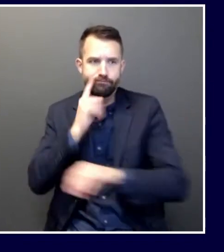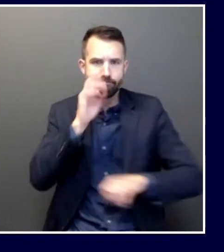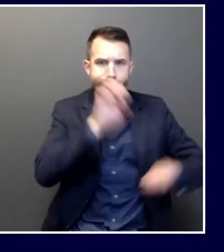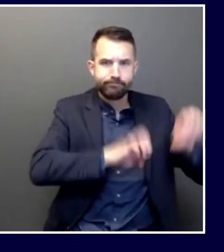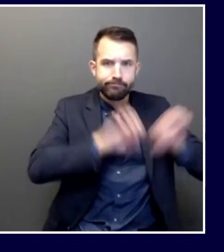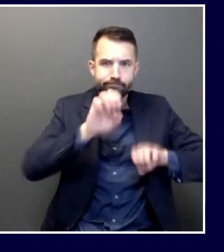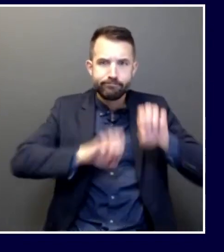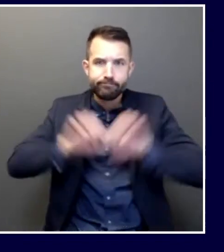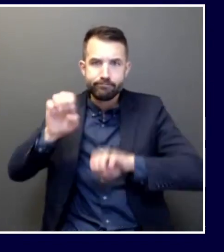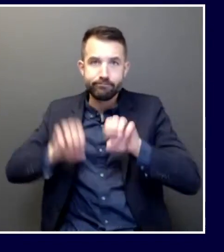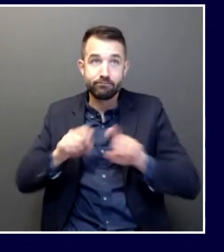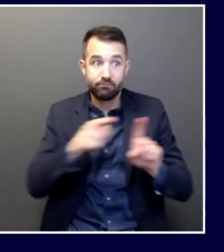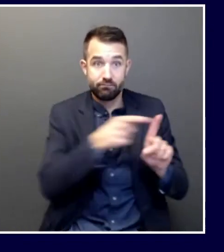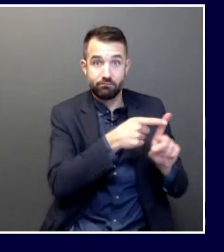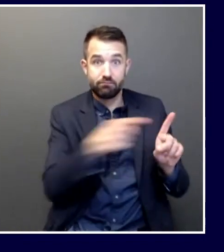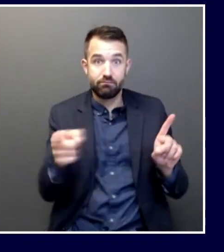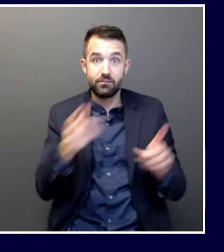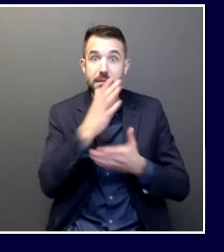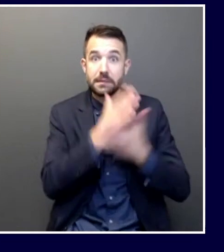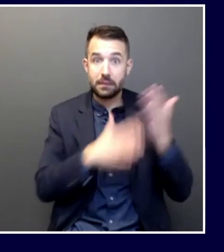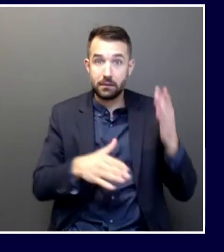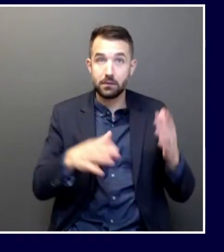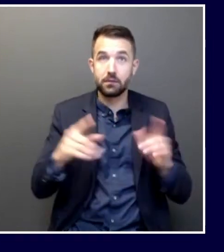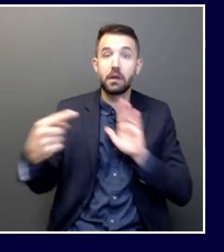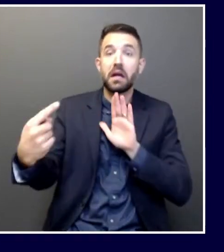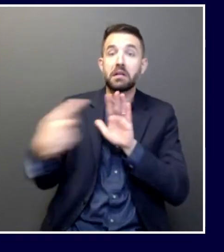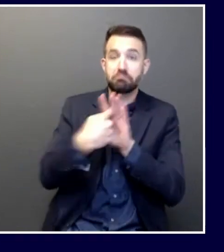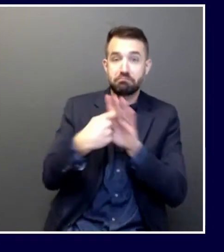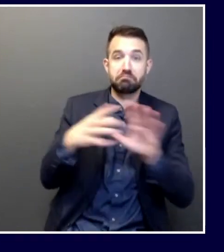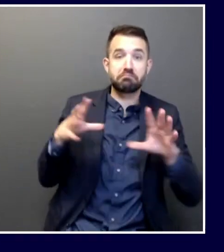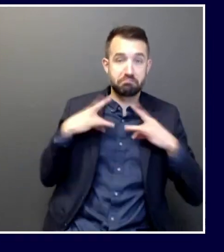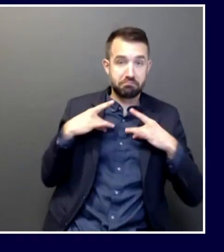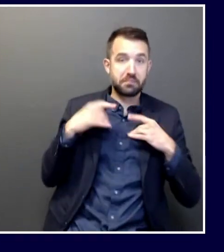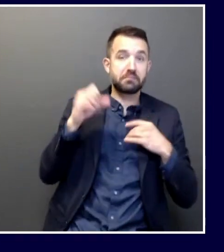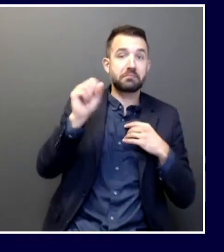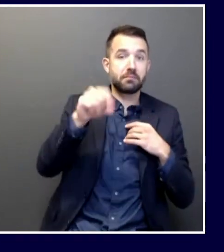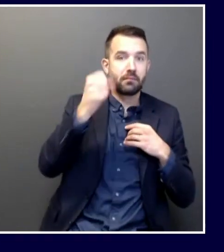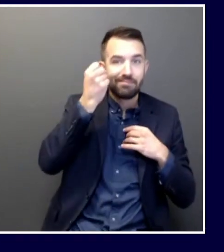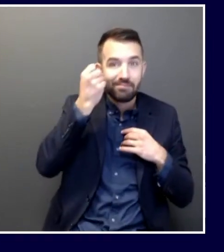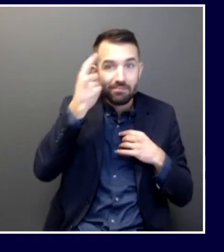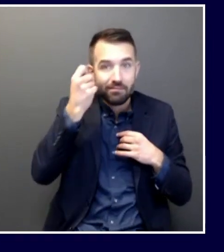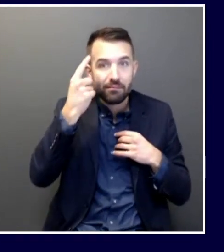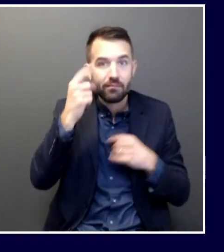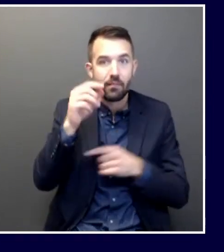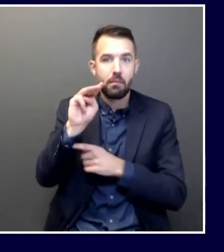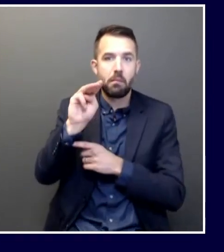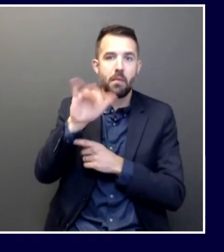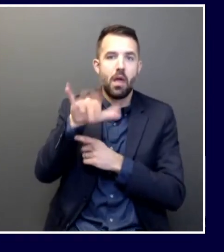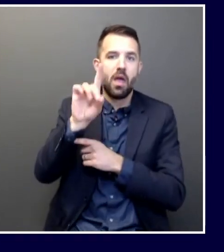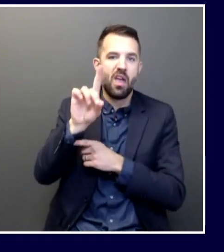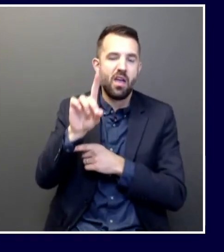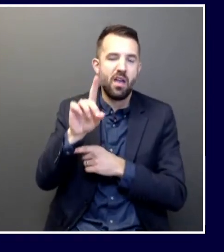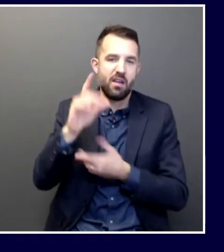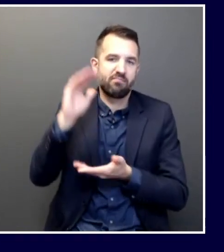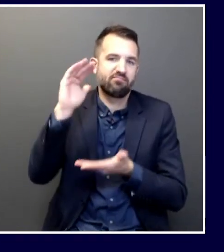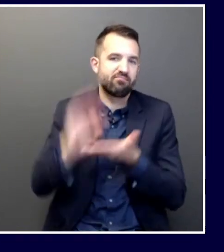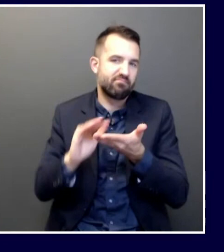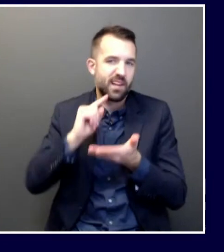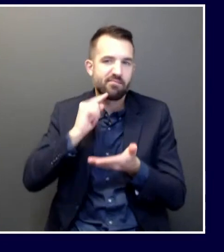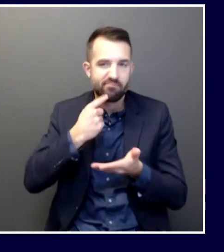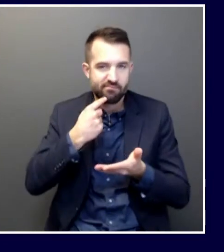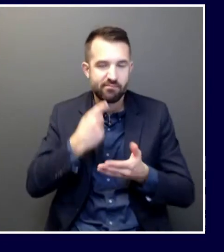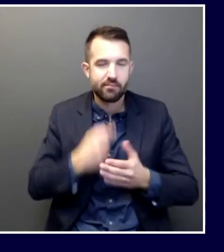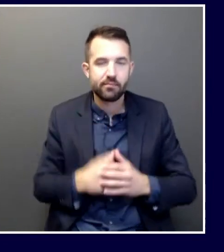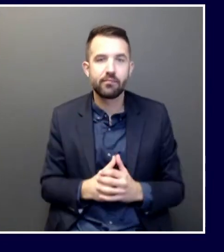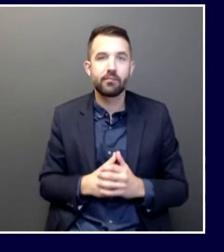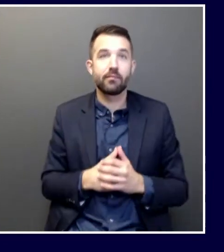and good news for the parents of the approximately 79,000 kids in Maine who are between the